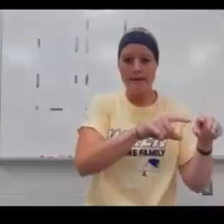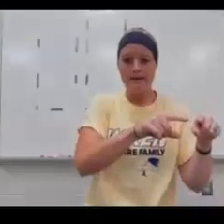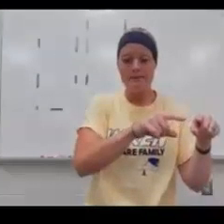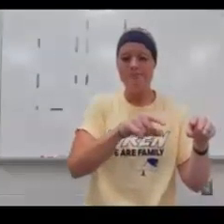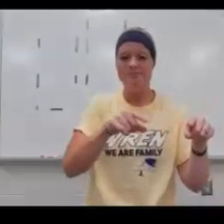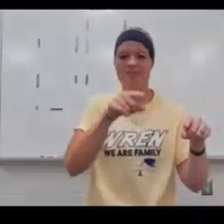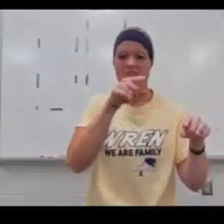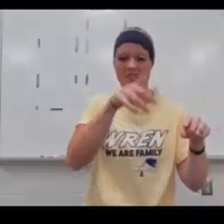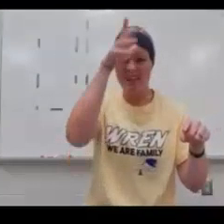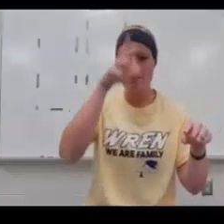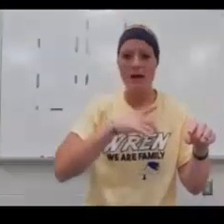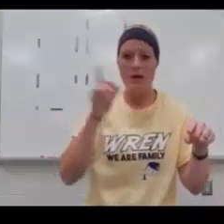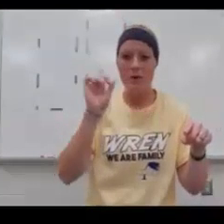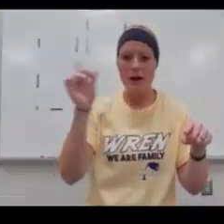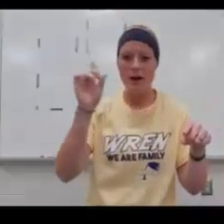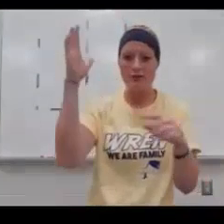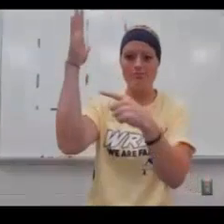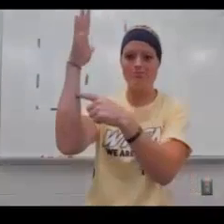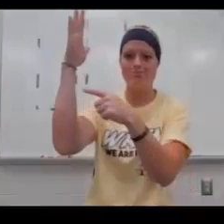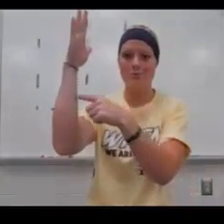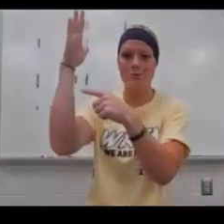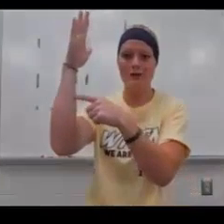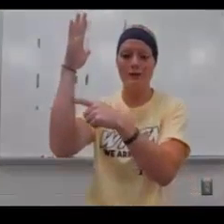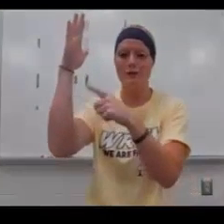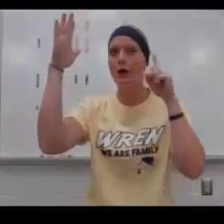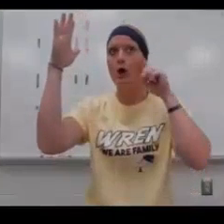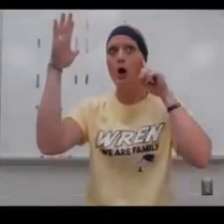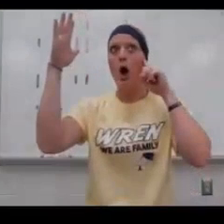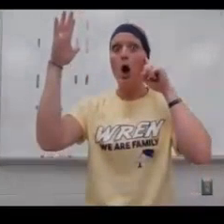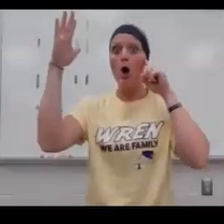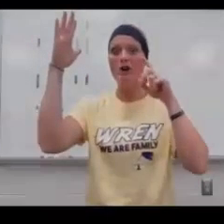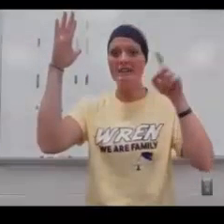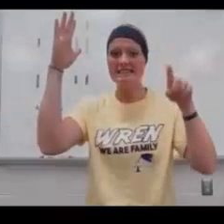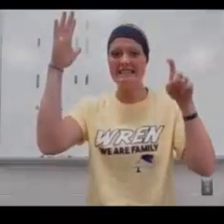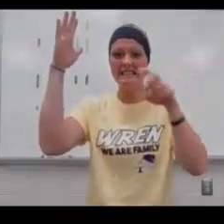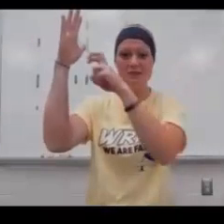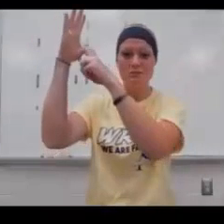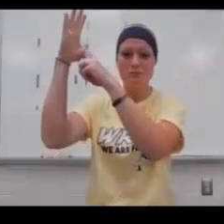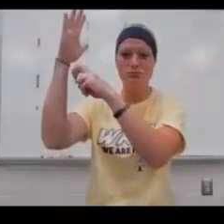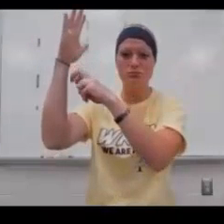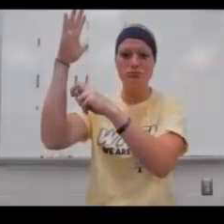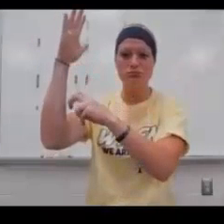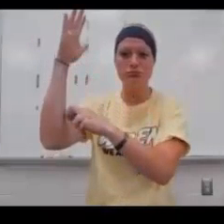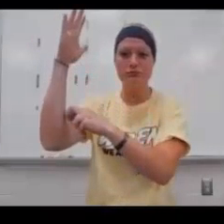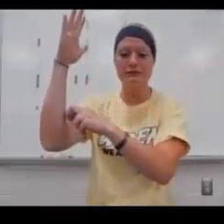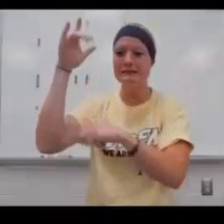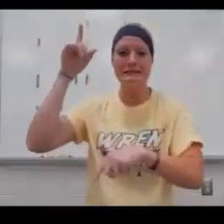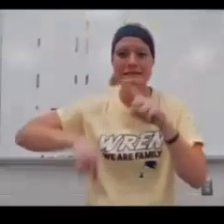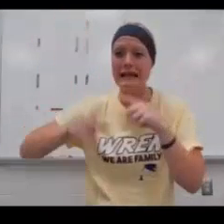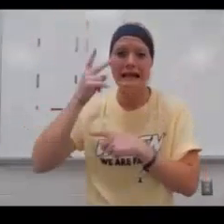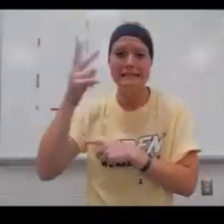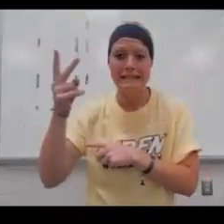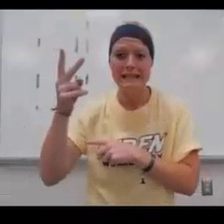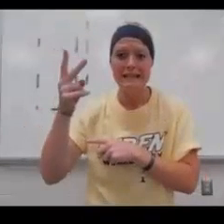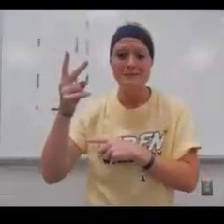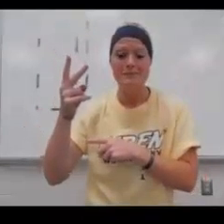the first tower and it started to crumble, this blind man was in the other building. He heard what happened